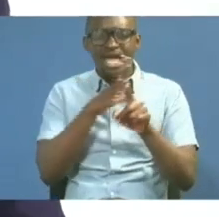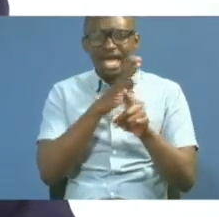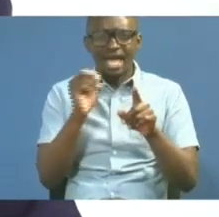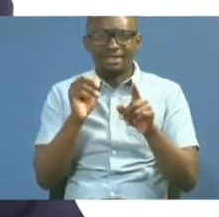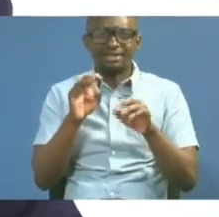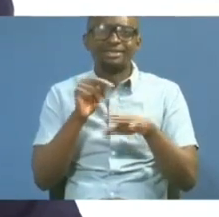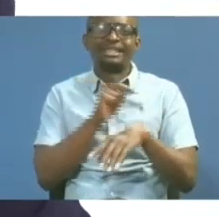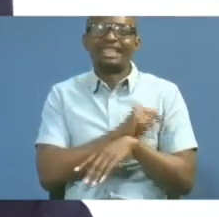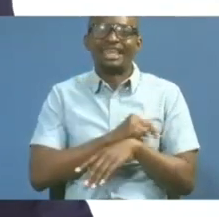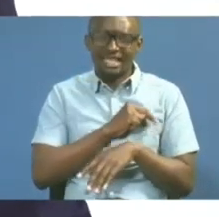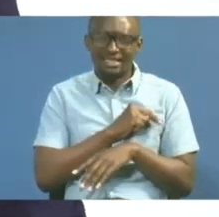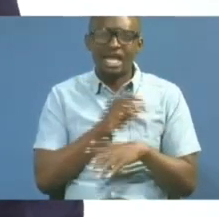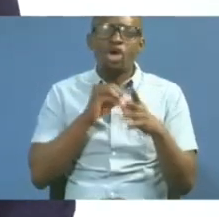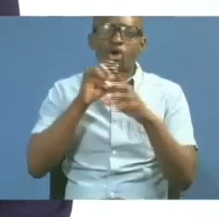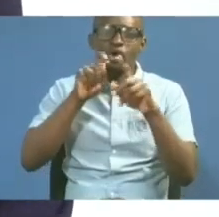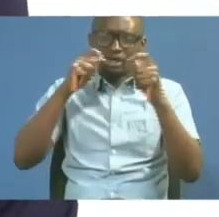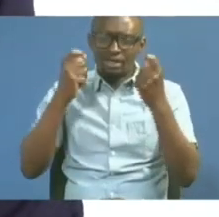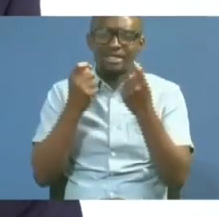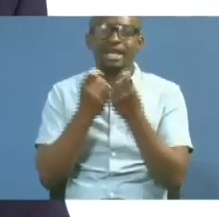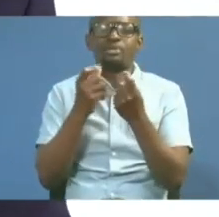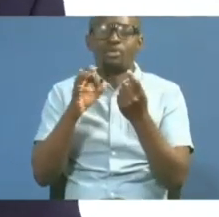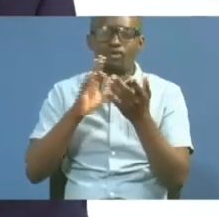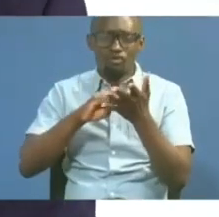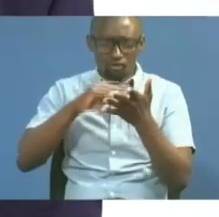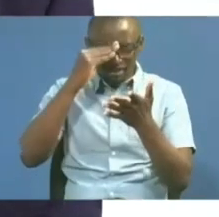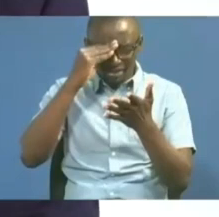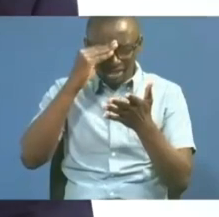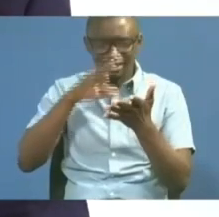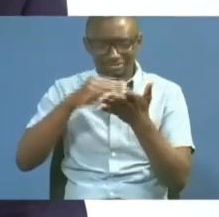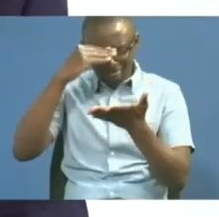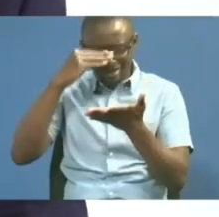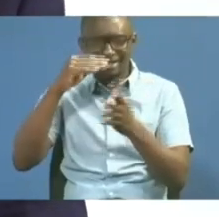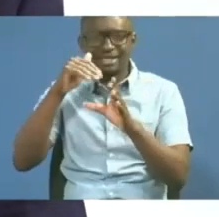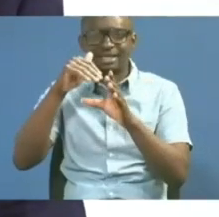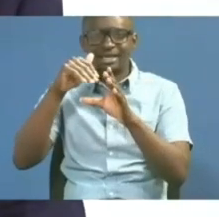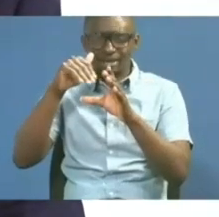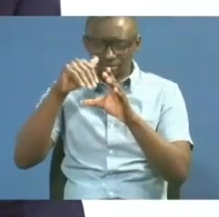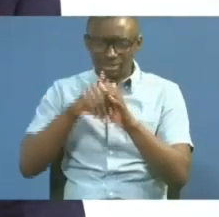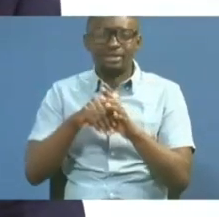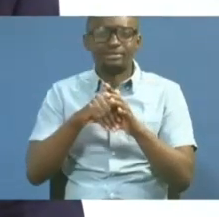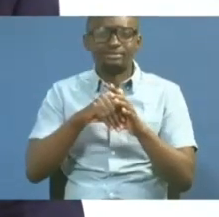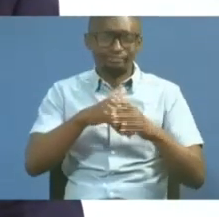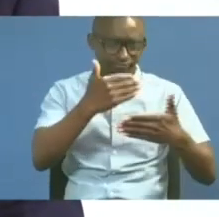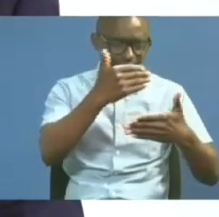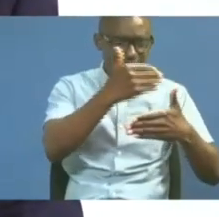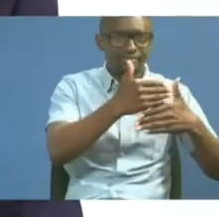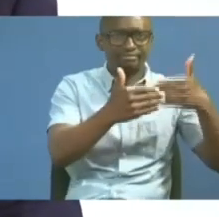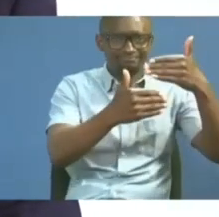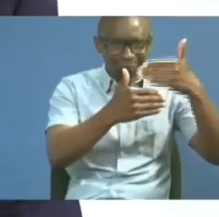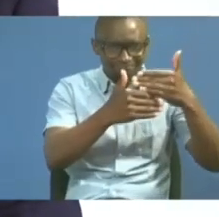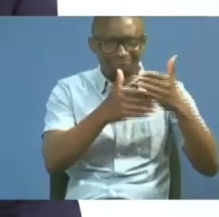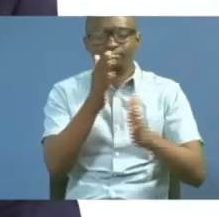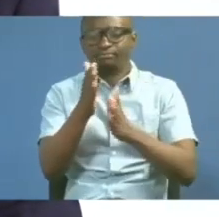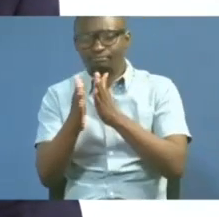and the type, the nature of the studies in the built environment, planning, architecture,